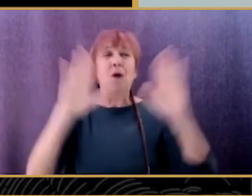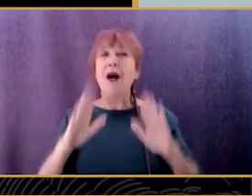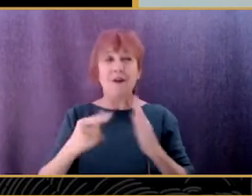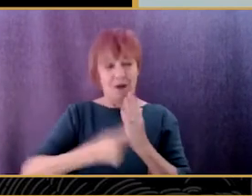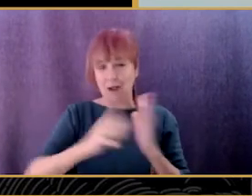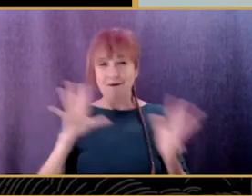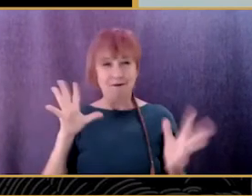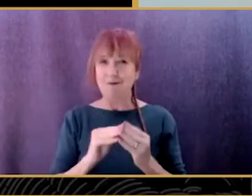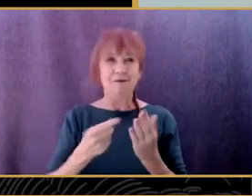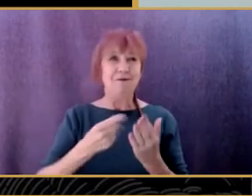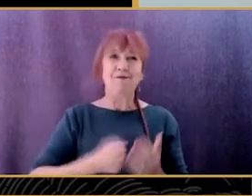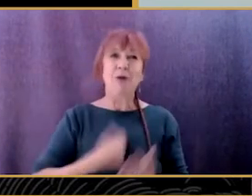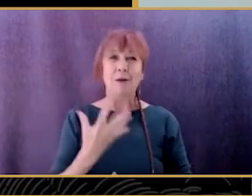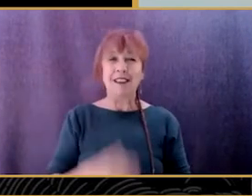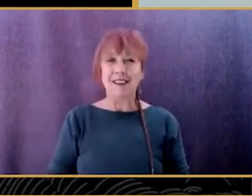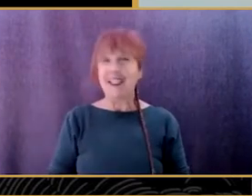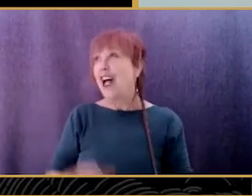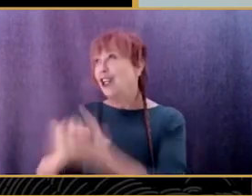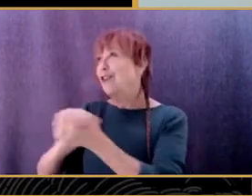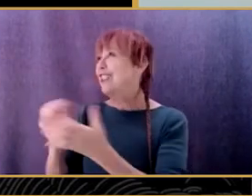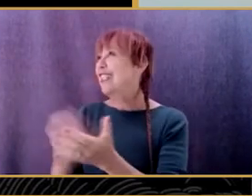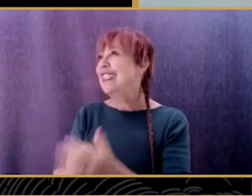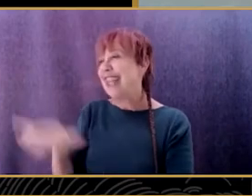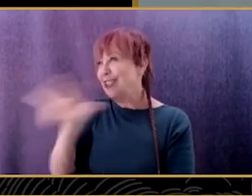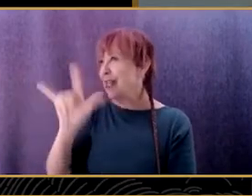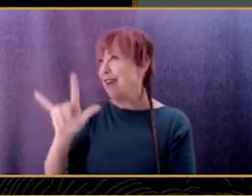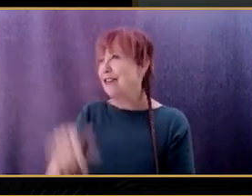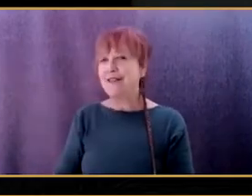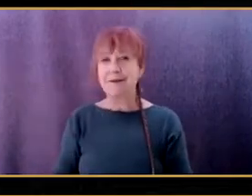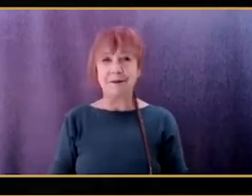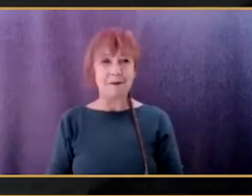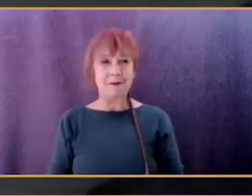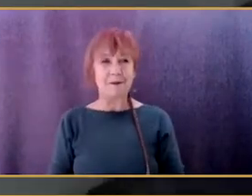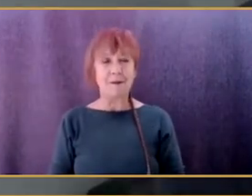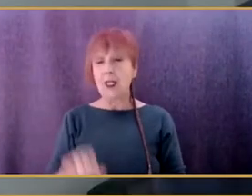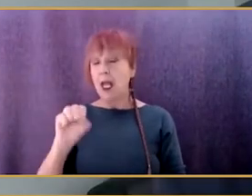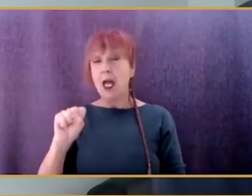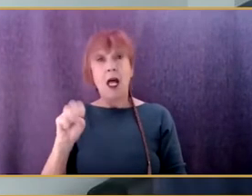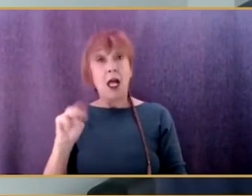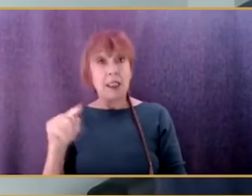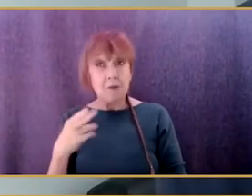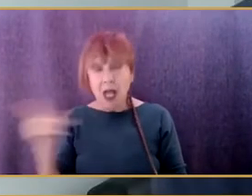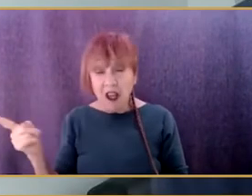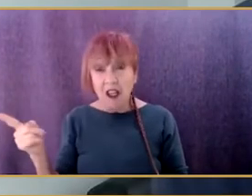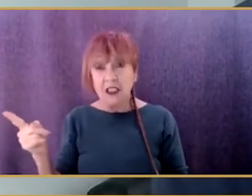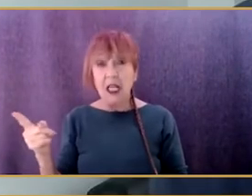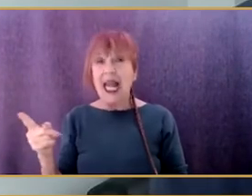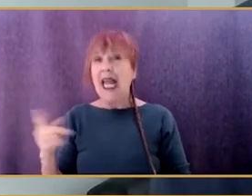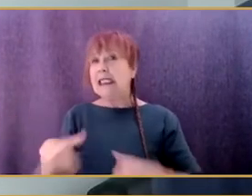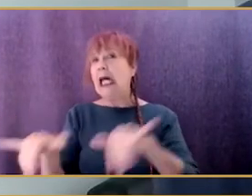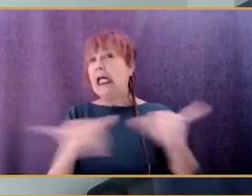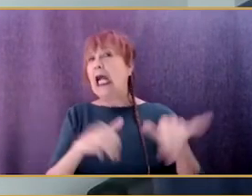wonderful catalog Congratulations again, Patricia We love you Poet Terrence Hayes opens by reading a